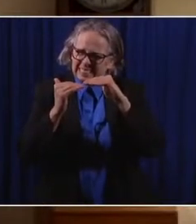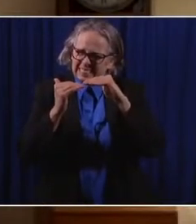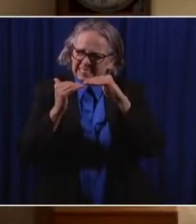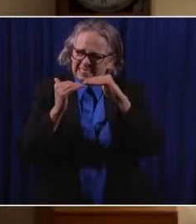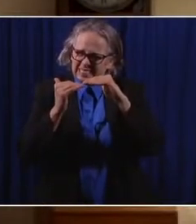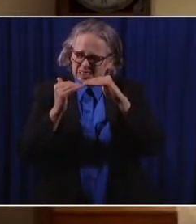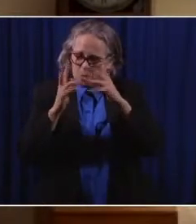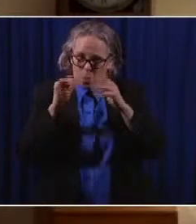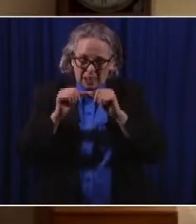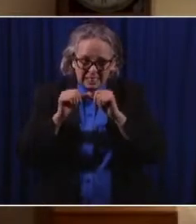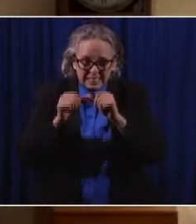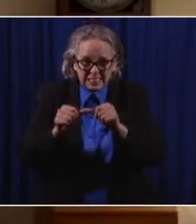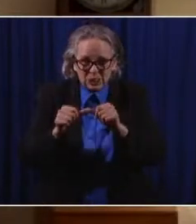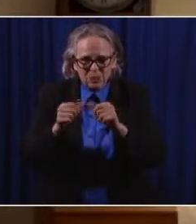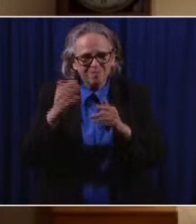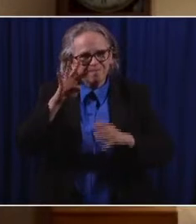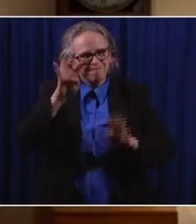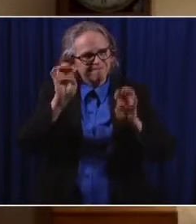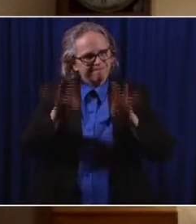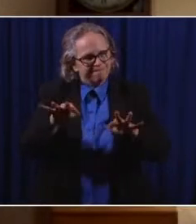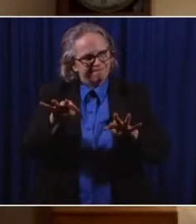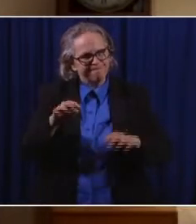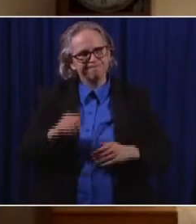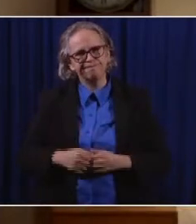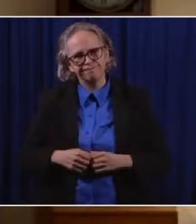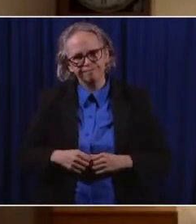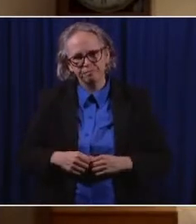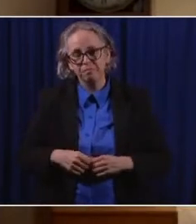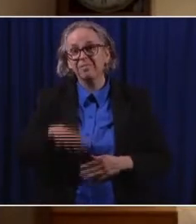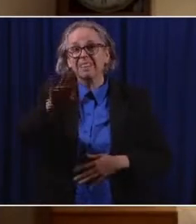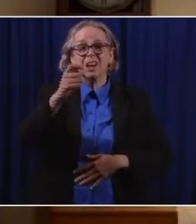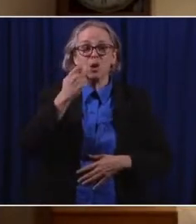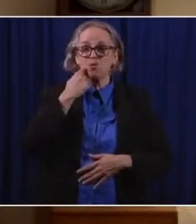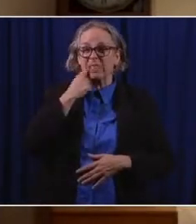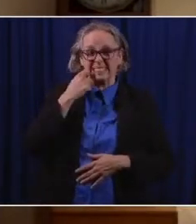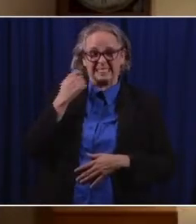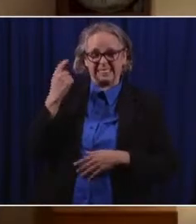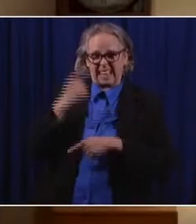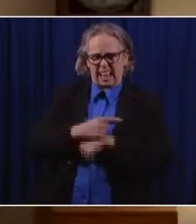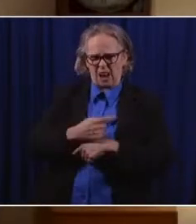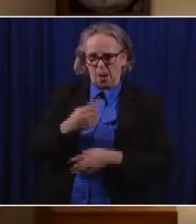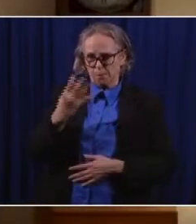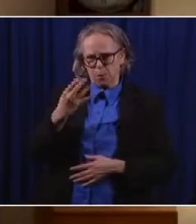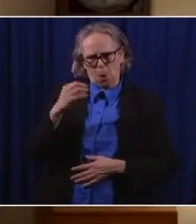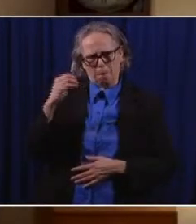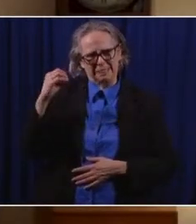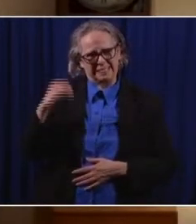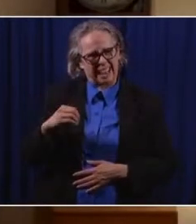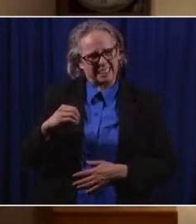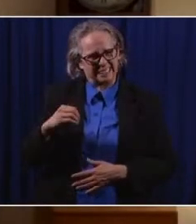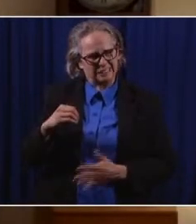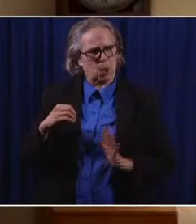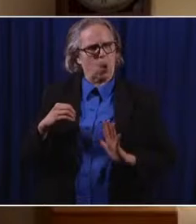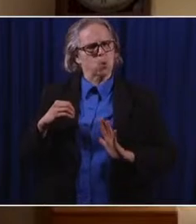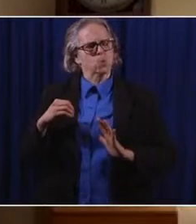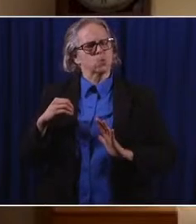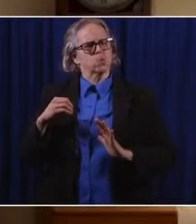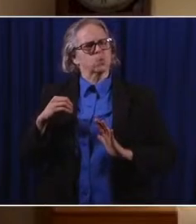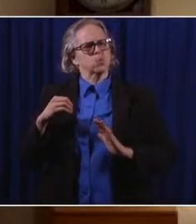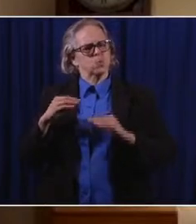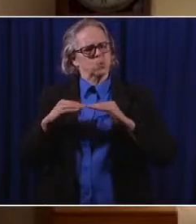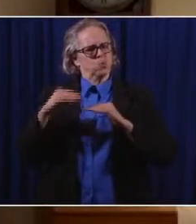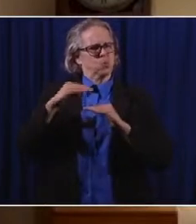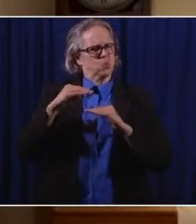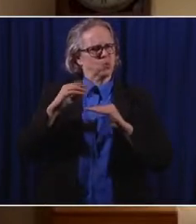trend. Our most recent day was 4%. We're averaging a little bit over 3%. So